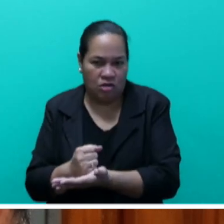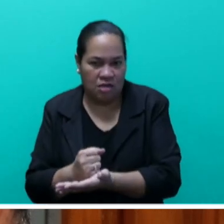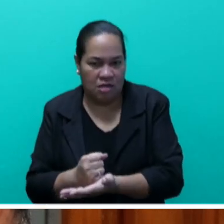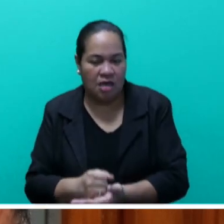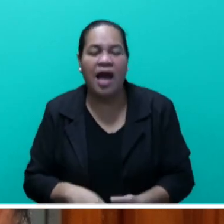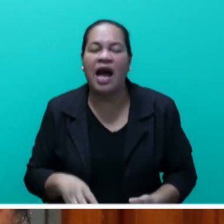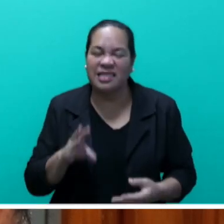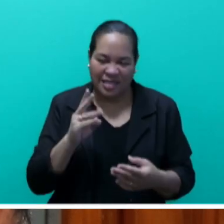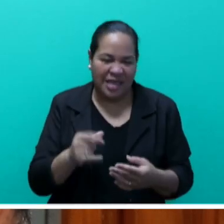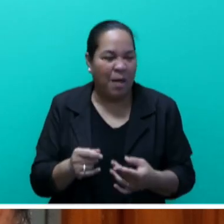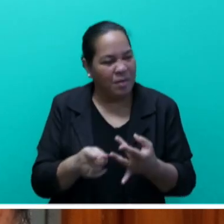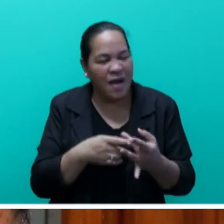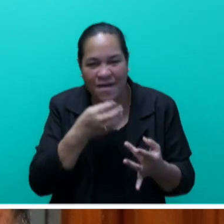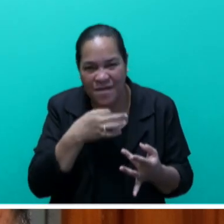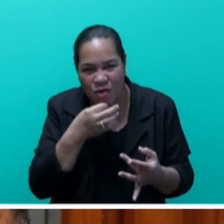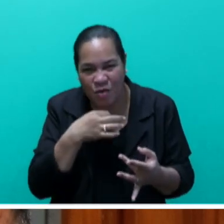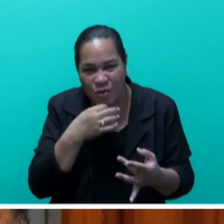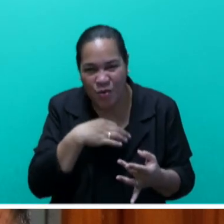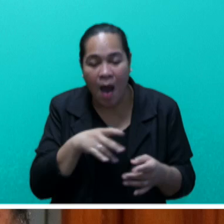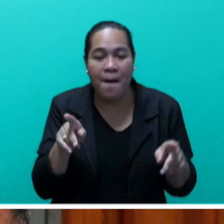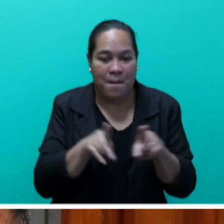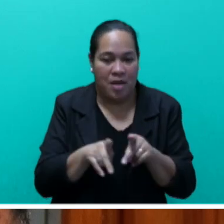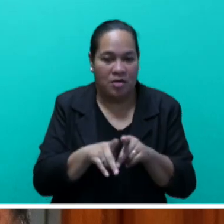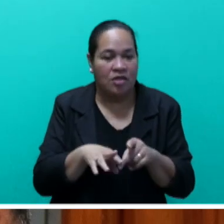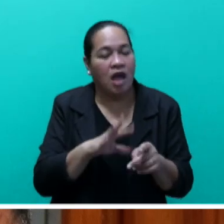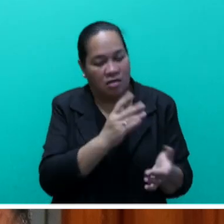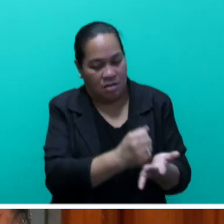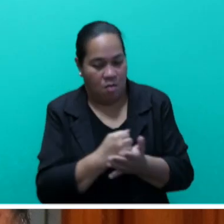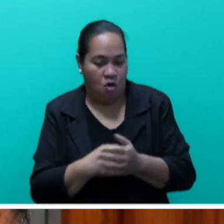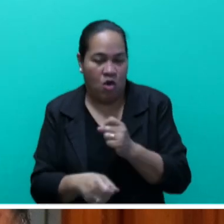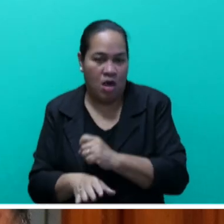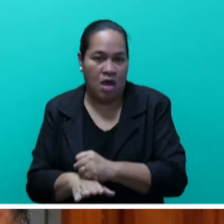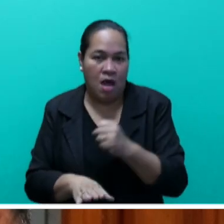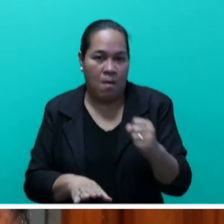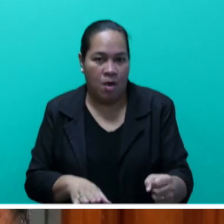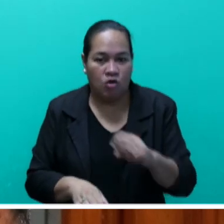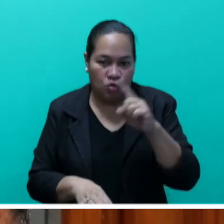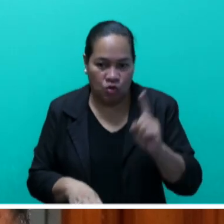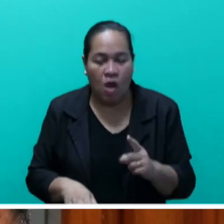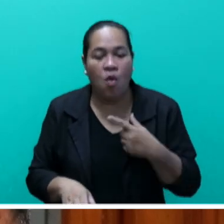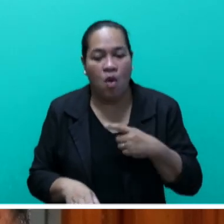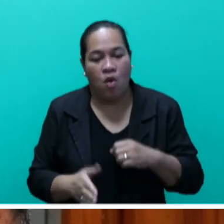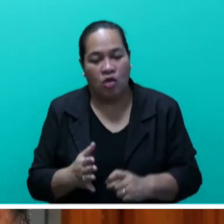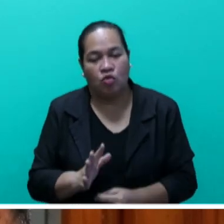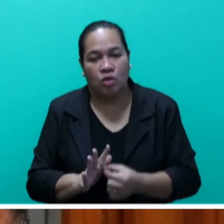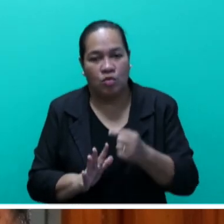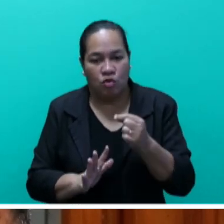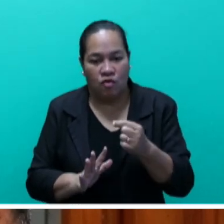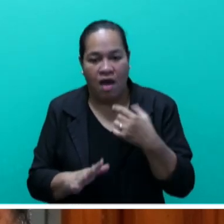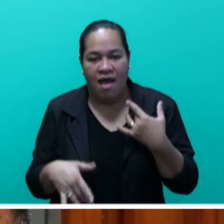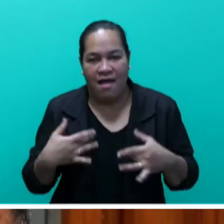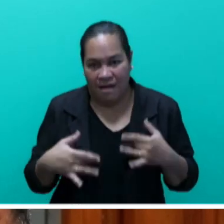few of the partnerships that this coalition government have supported to date with a centered vision on improving livelihoods and